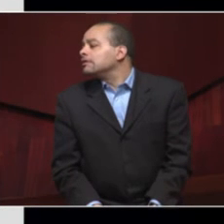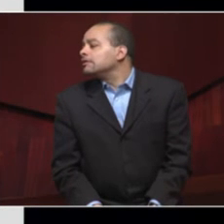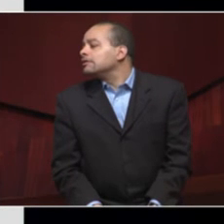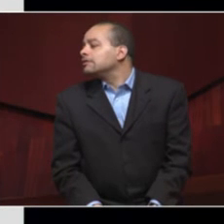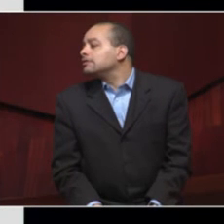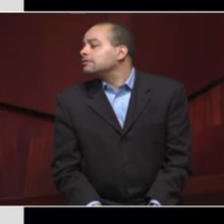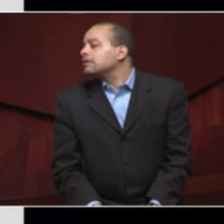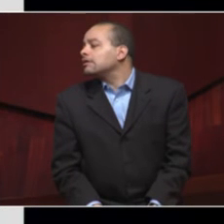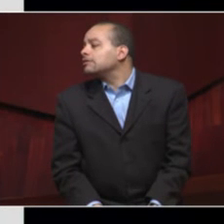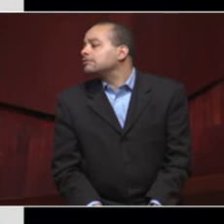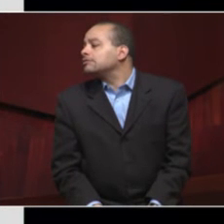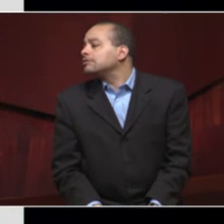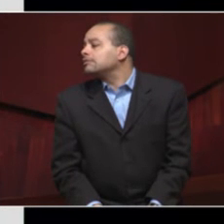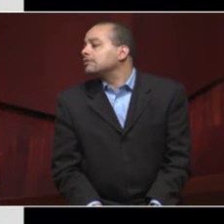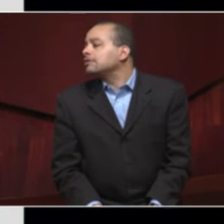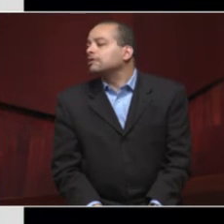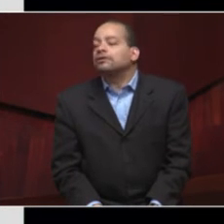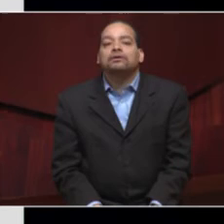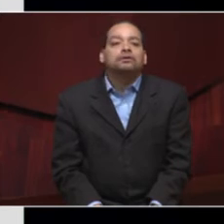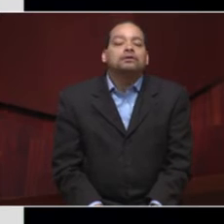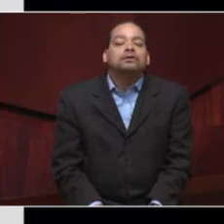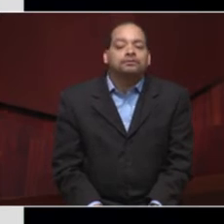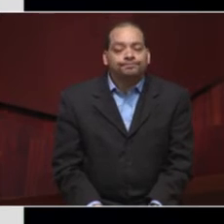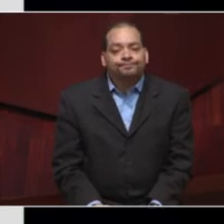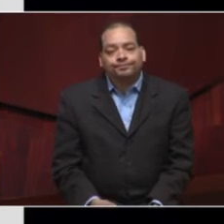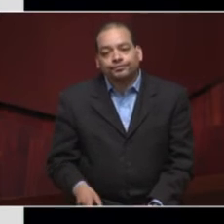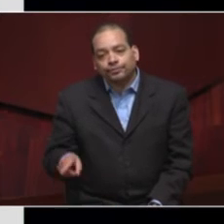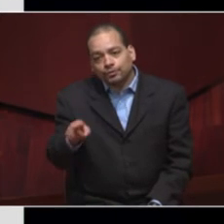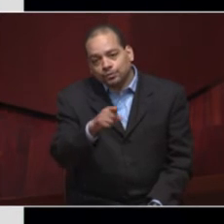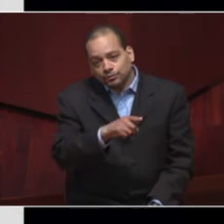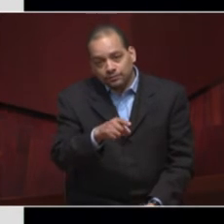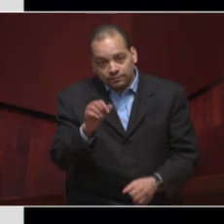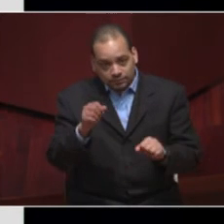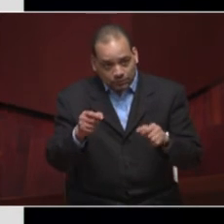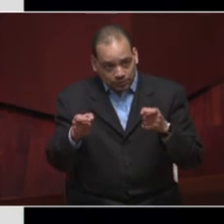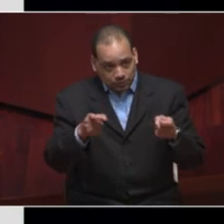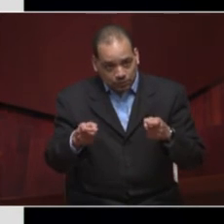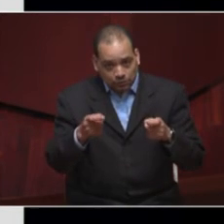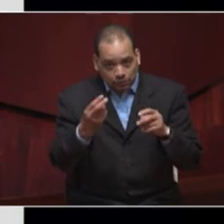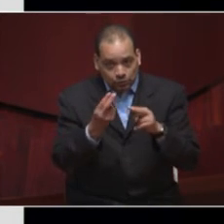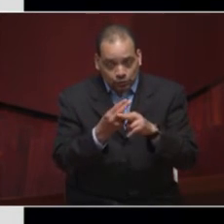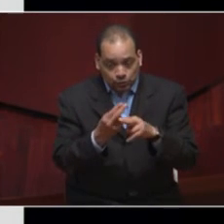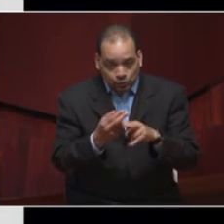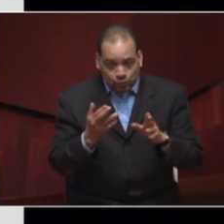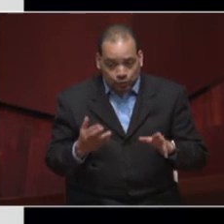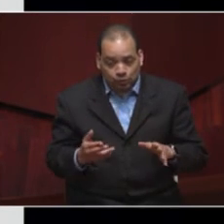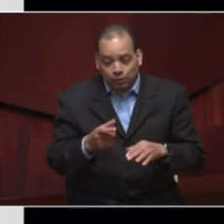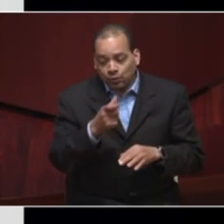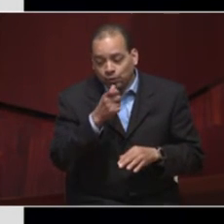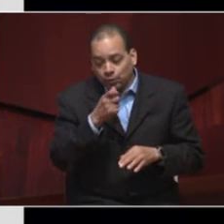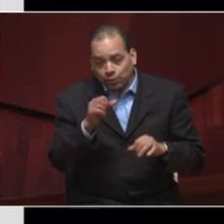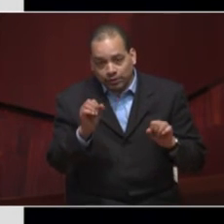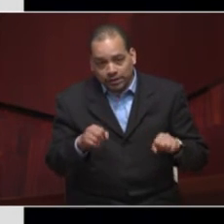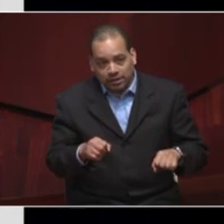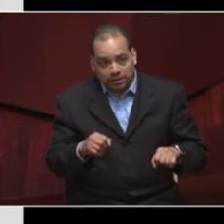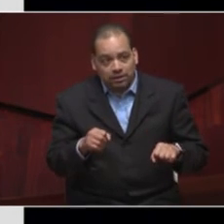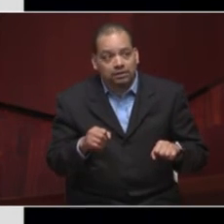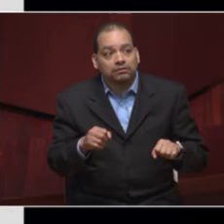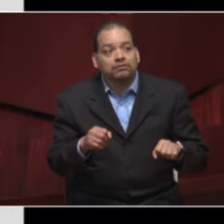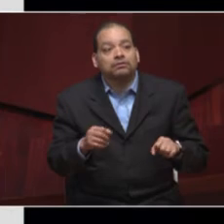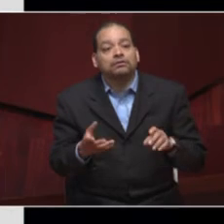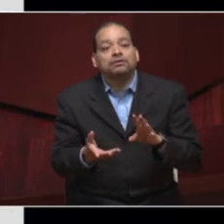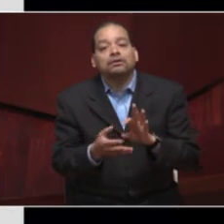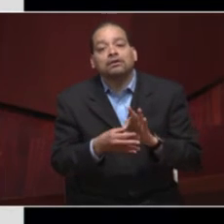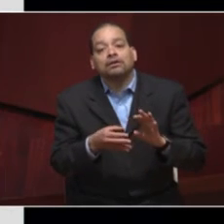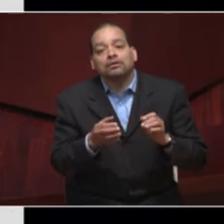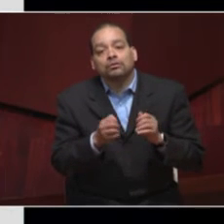benefits about the portal. You can control your users. You can control who conducts business with the Federal